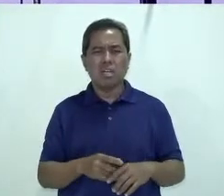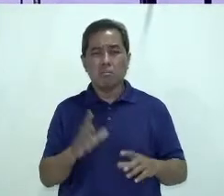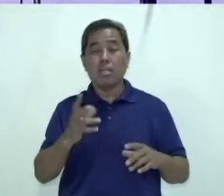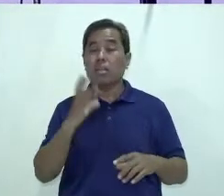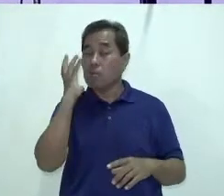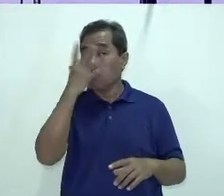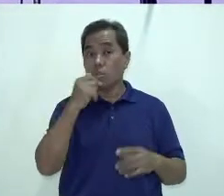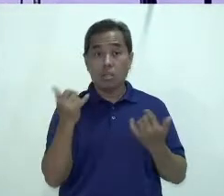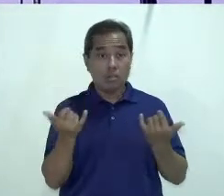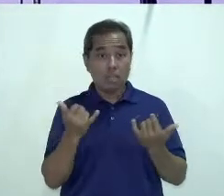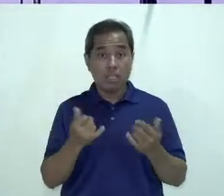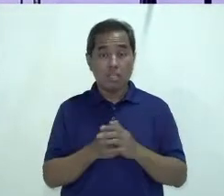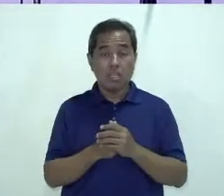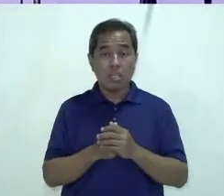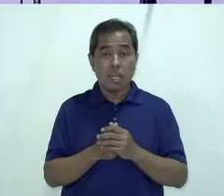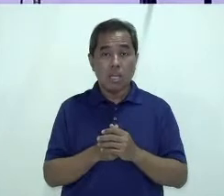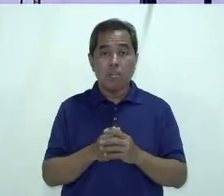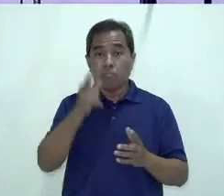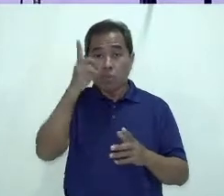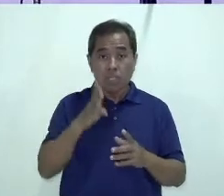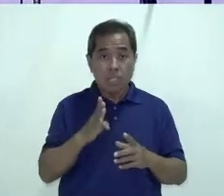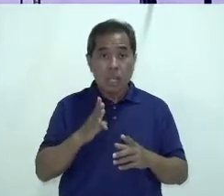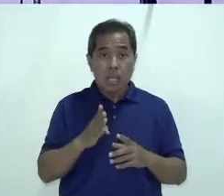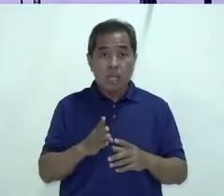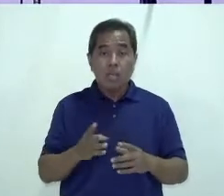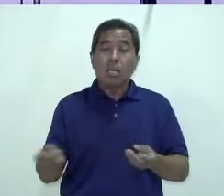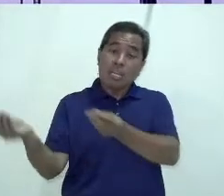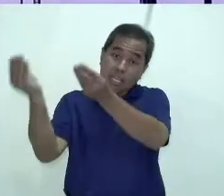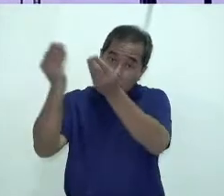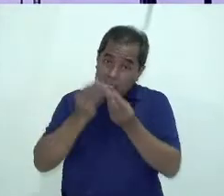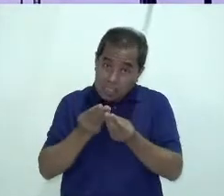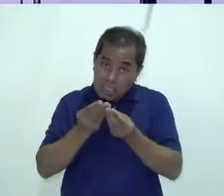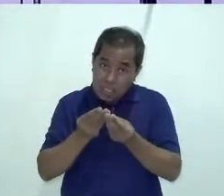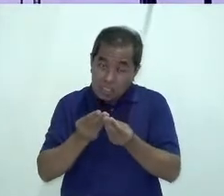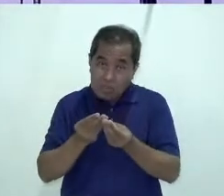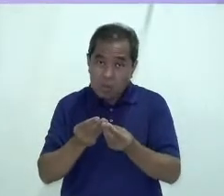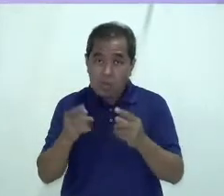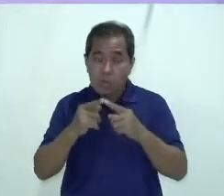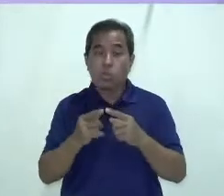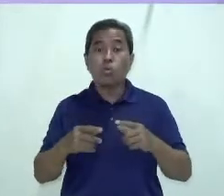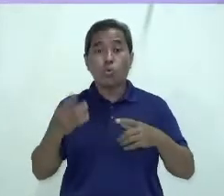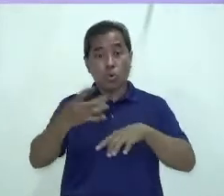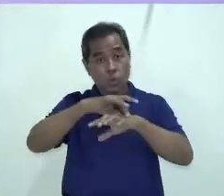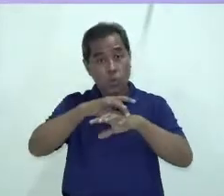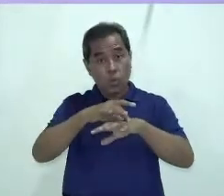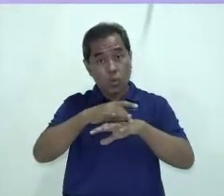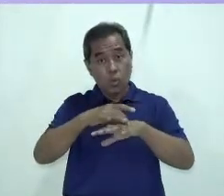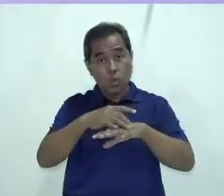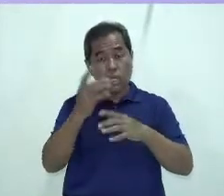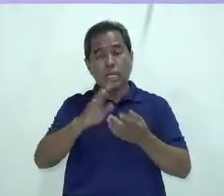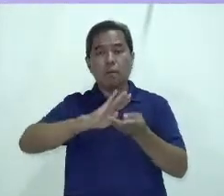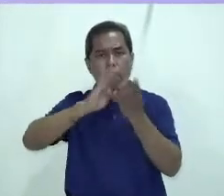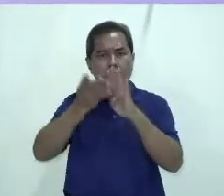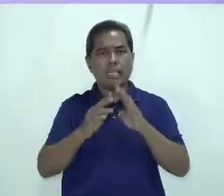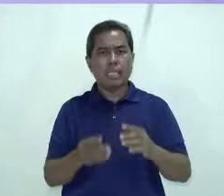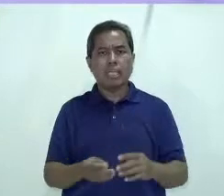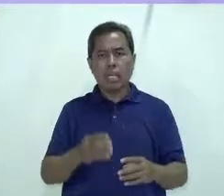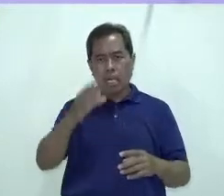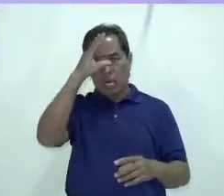beauty about that is God came to earth. He became man.